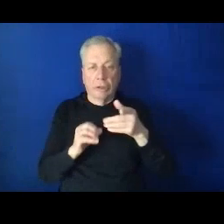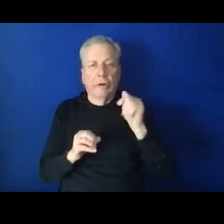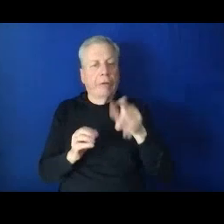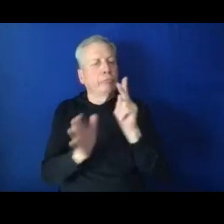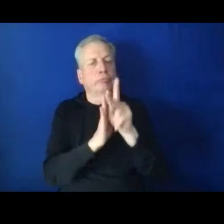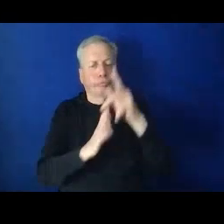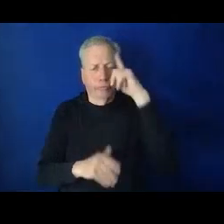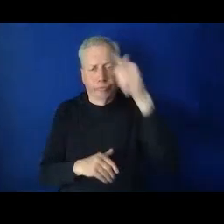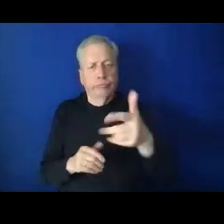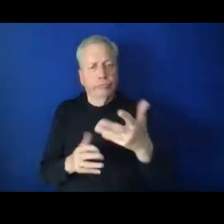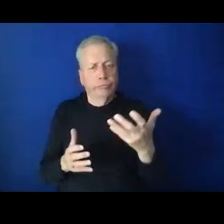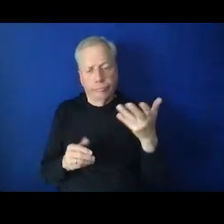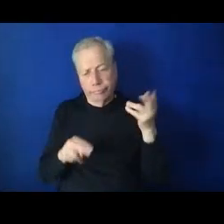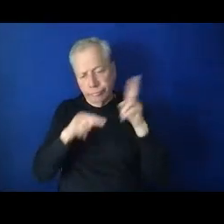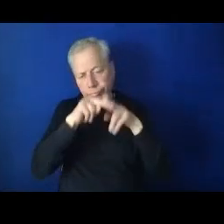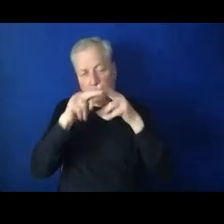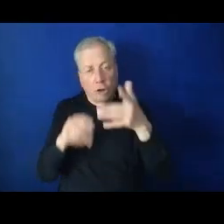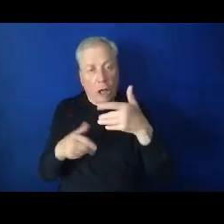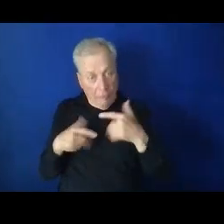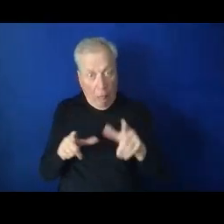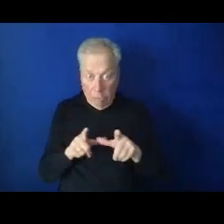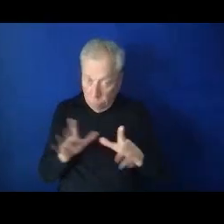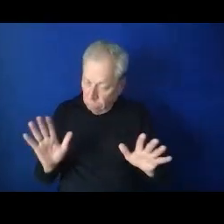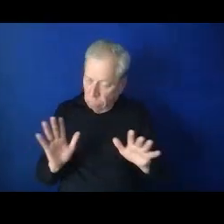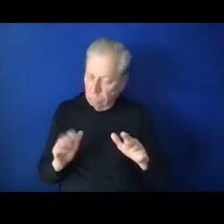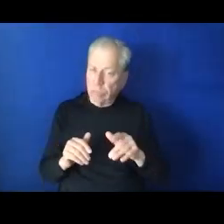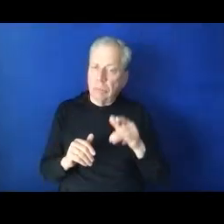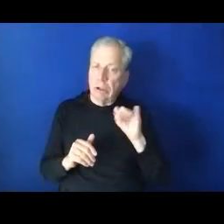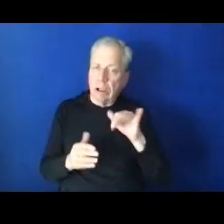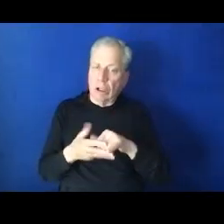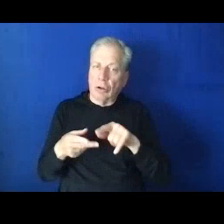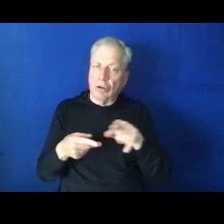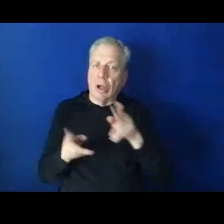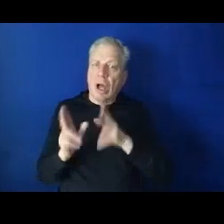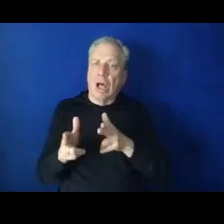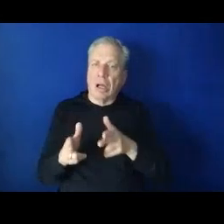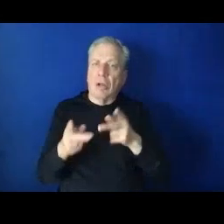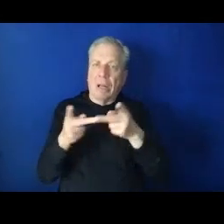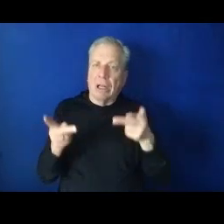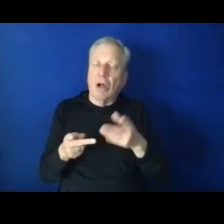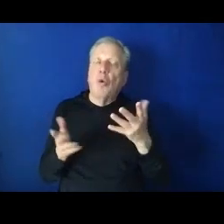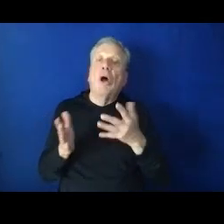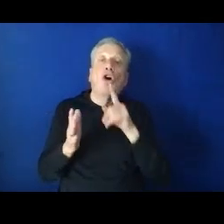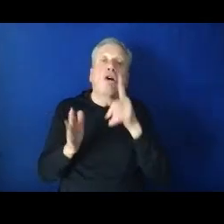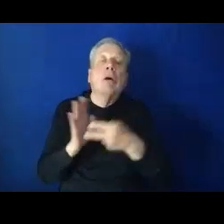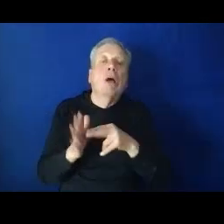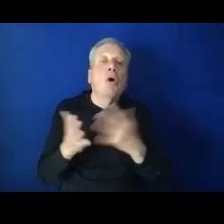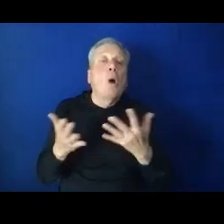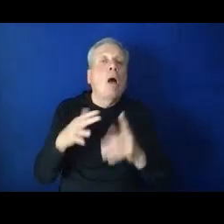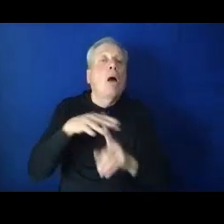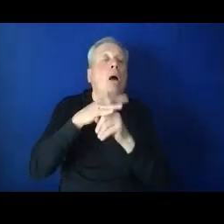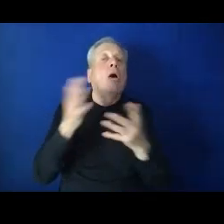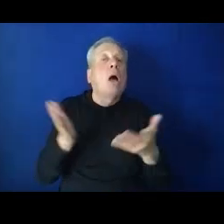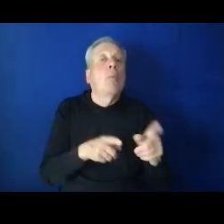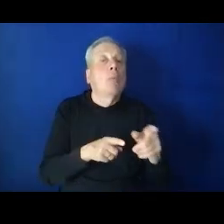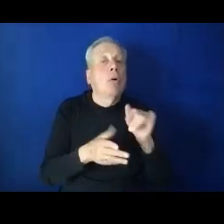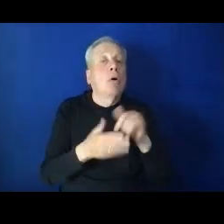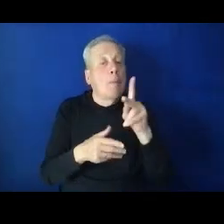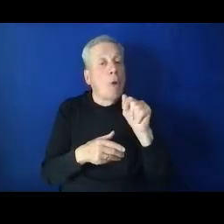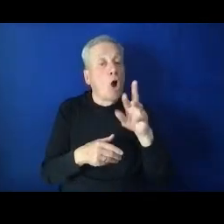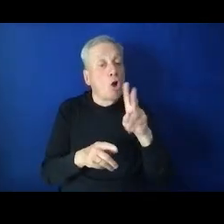many wolves as you wanted if you had a valid license in those 2 hunt units. So what that ended up happening is that park